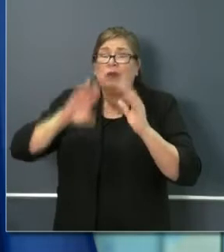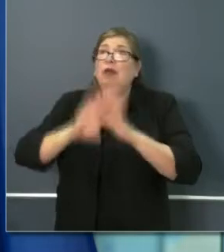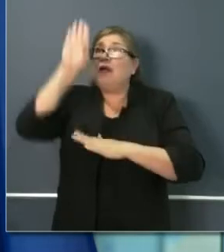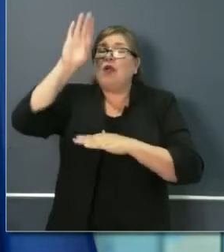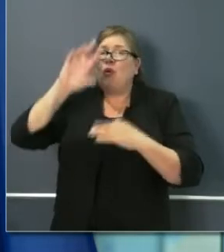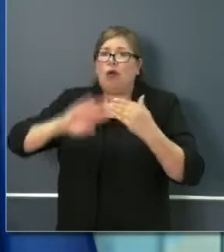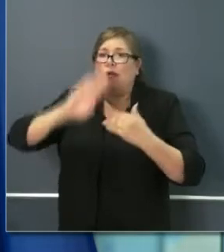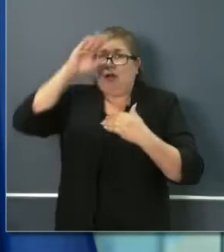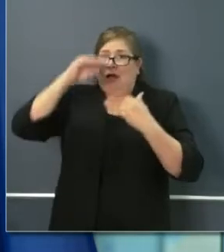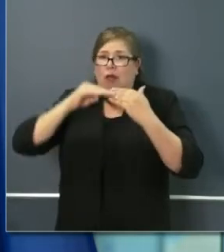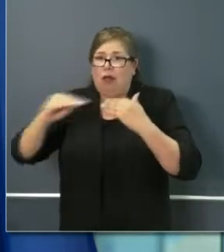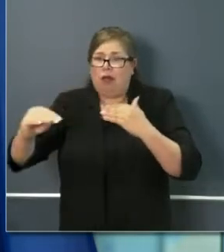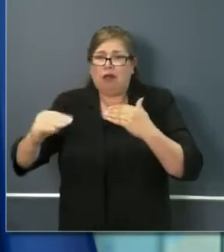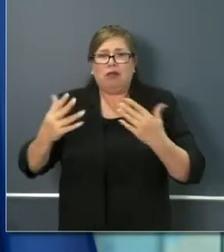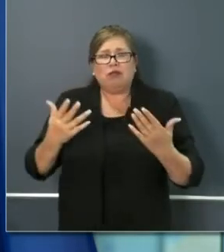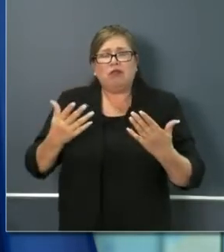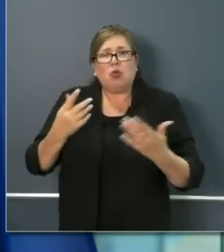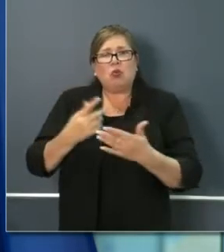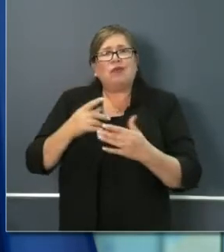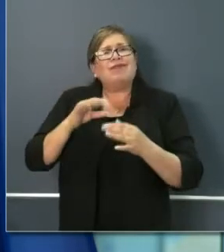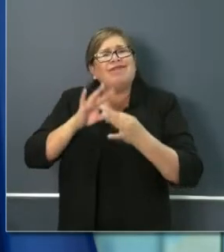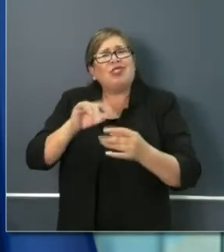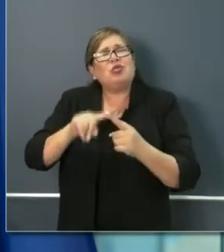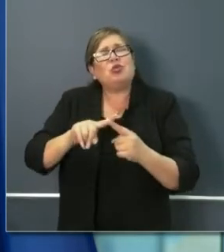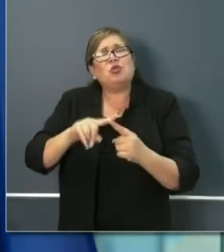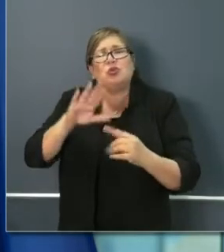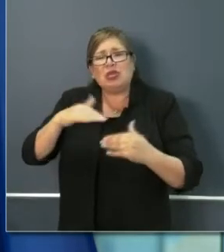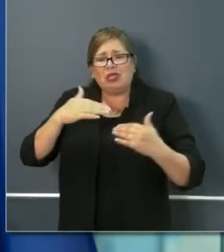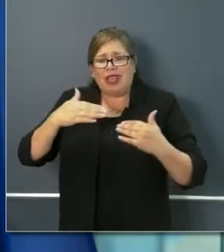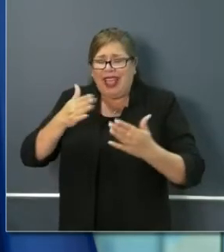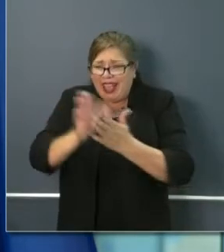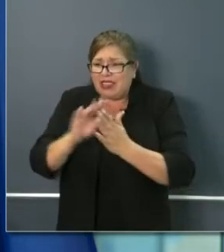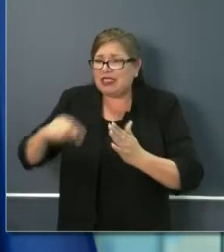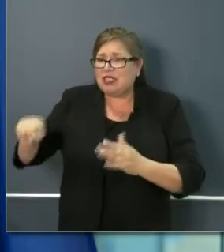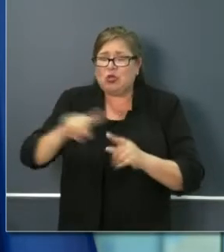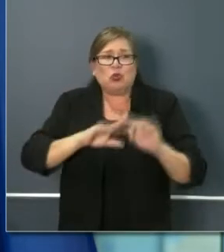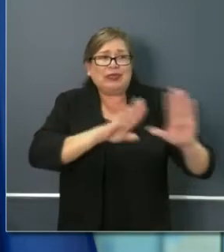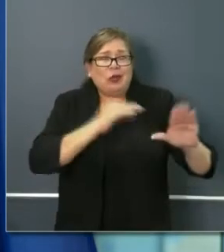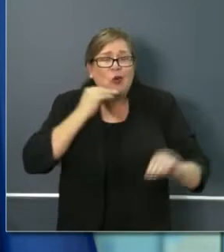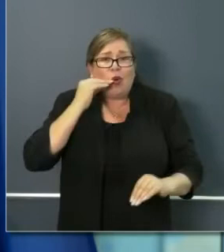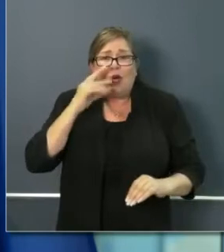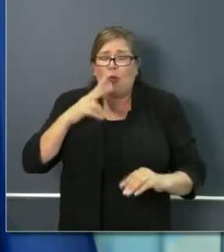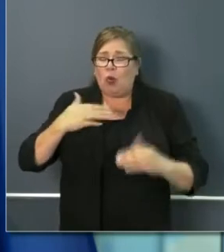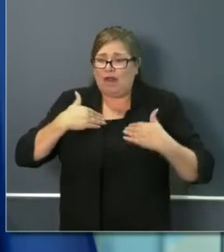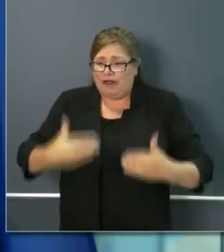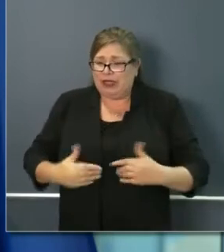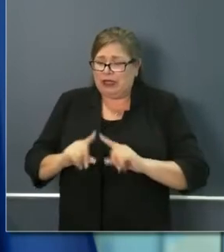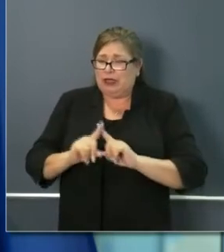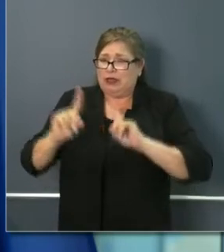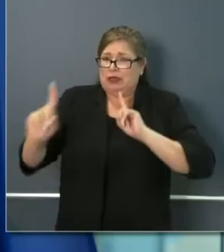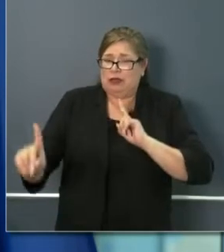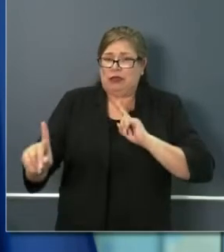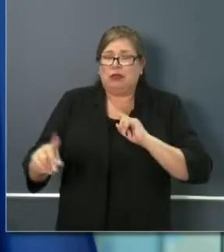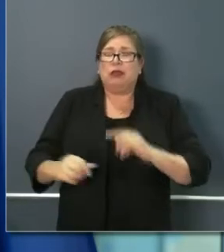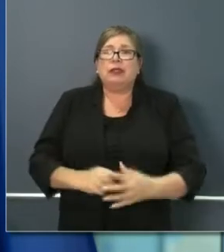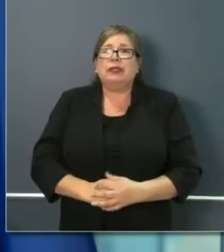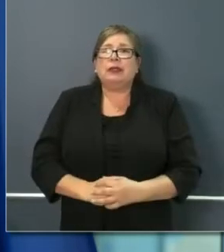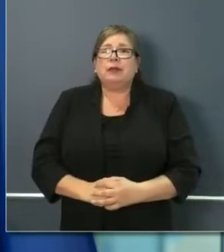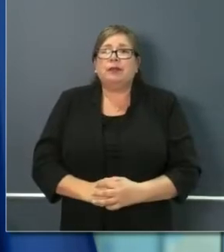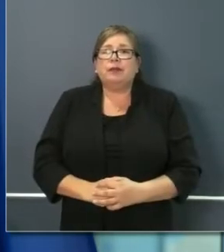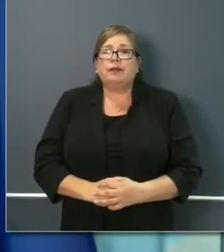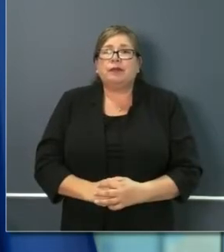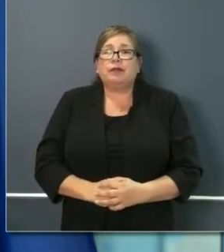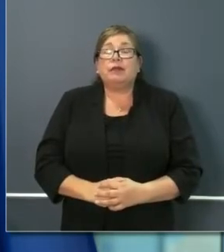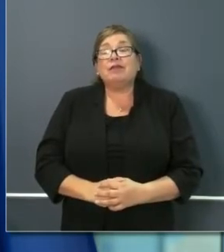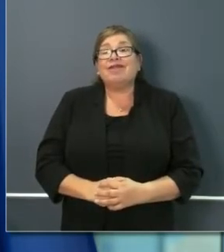modeling very aggressively and generated a little controversy around putting out numbers in a very forthright manner that generated some headlines